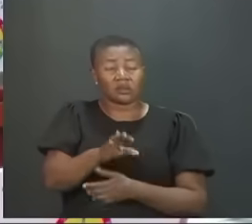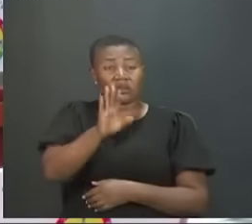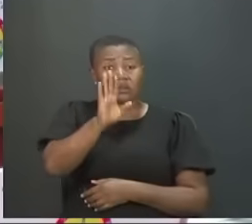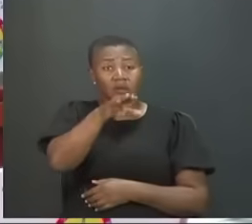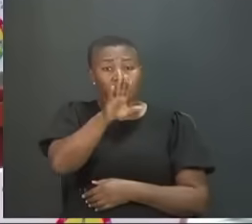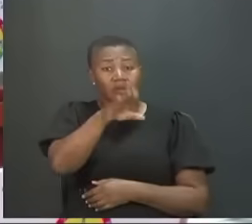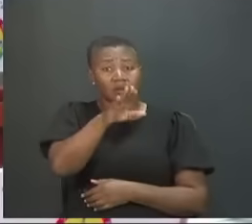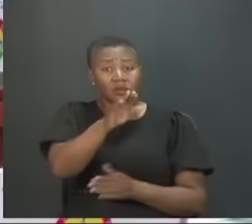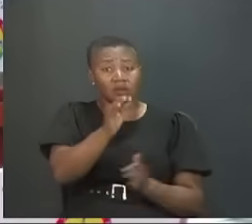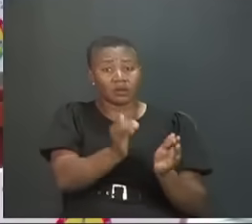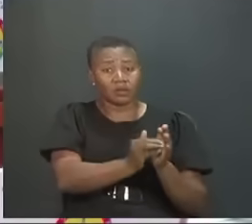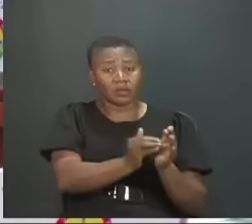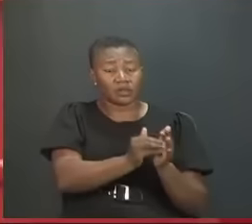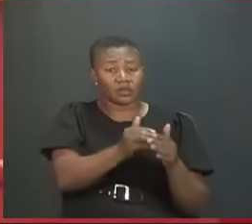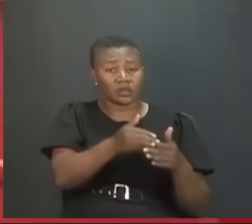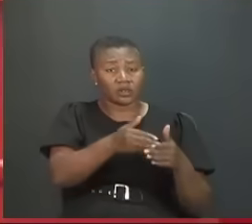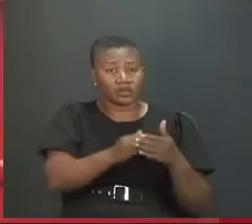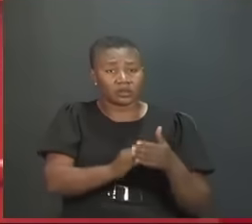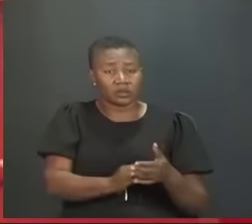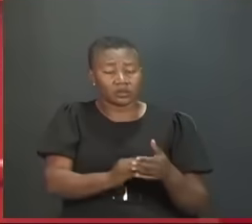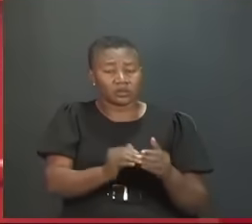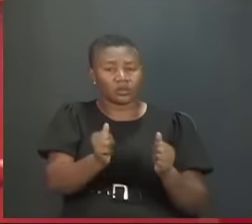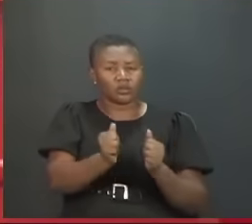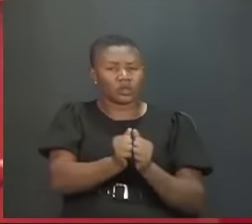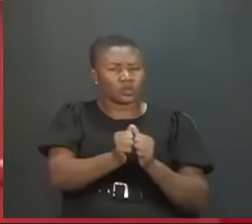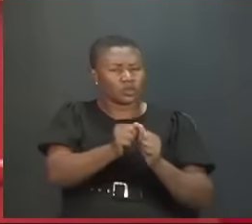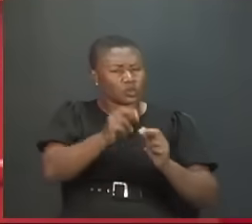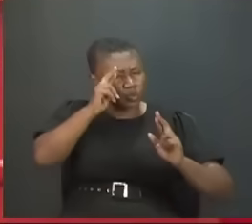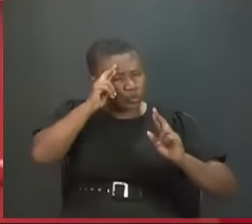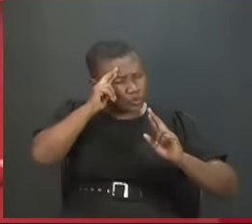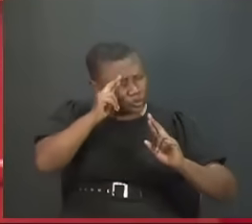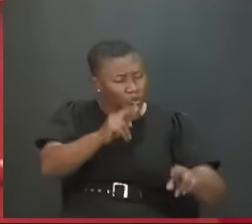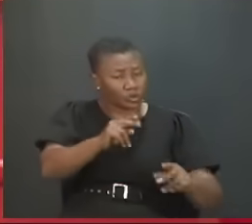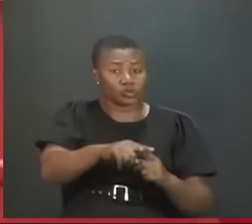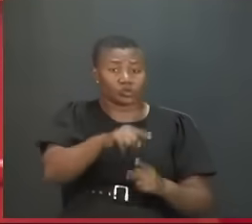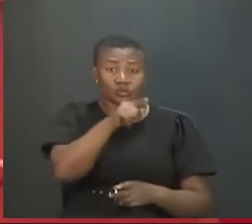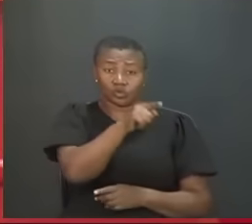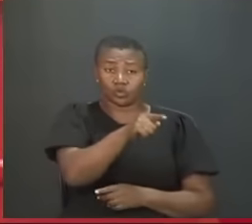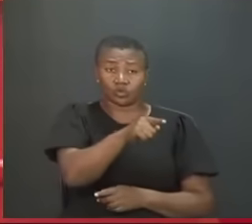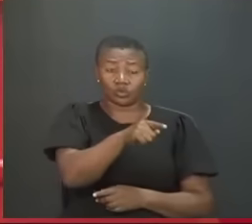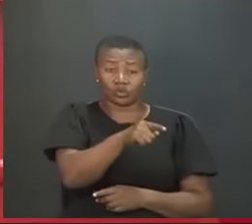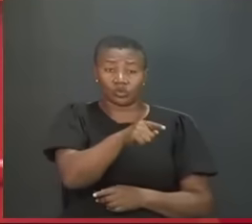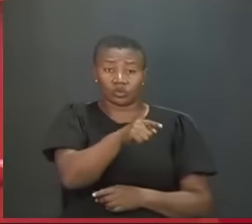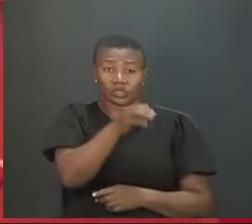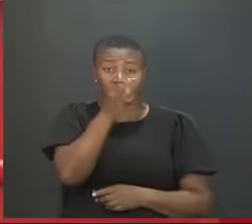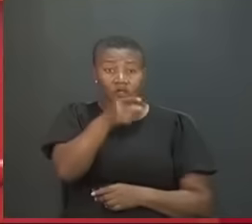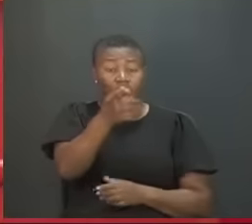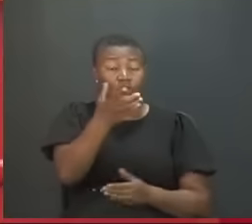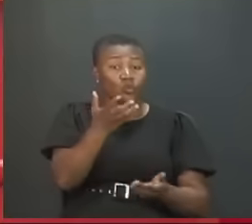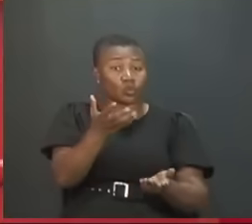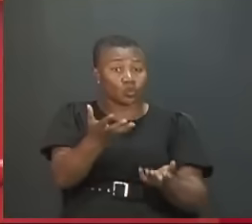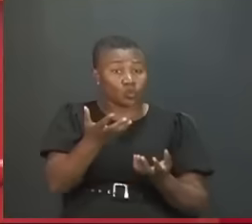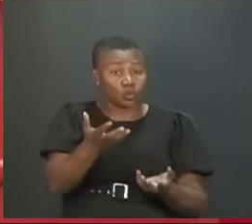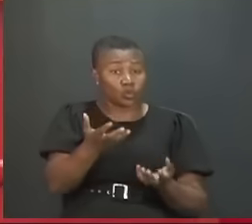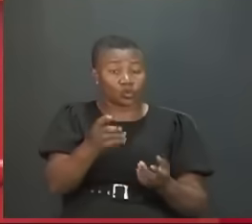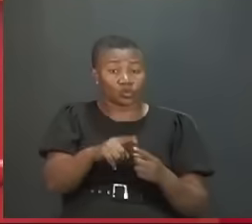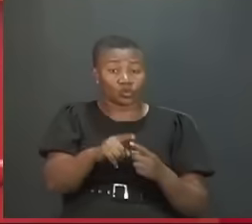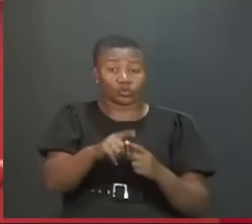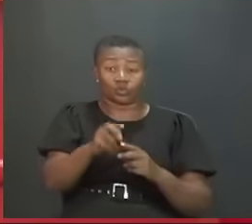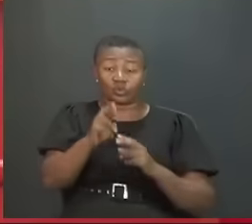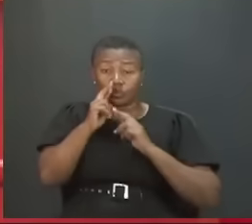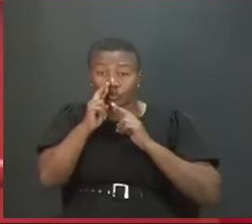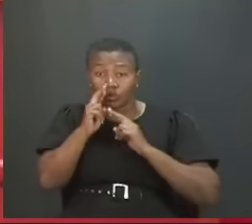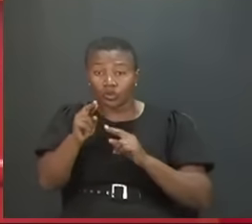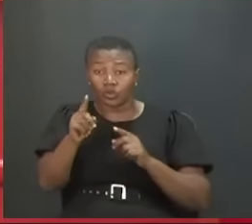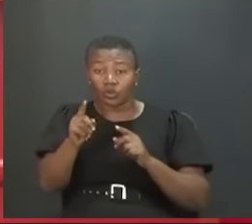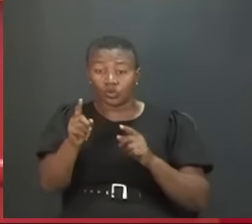Honorable Minority Leader, yes, Mr. Speaker, yes. with all due respect Yes. to you, Yes. if you intend to respond to what he is